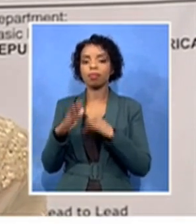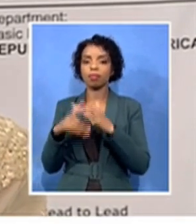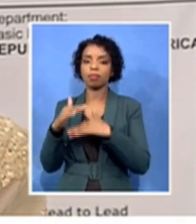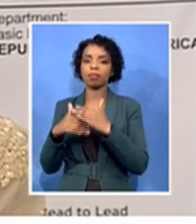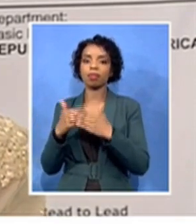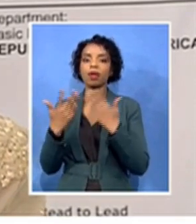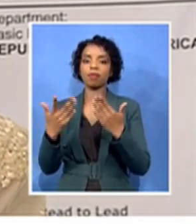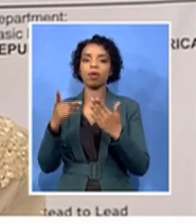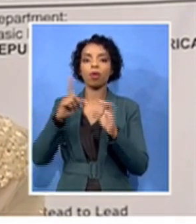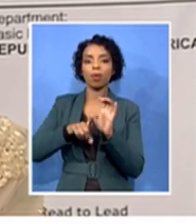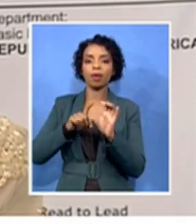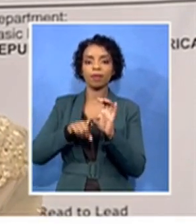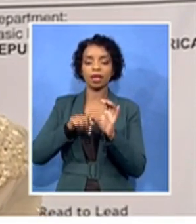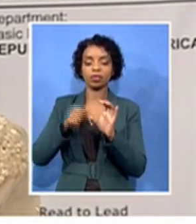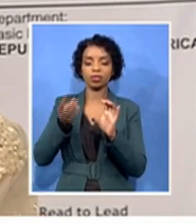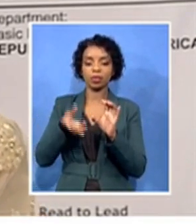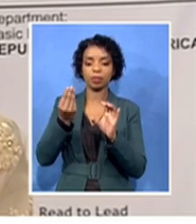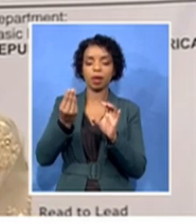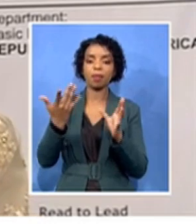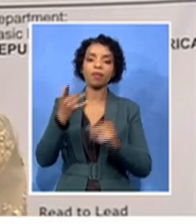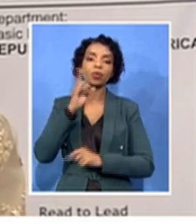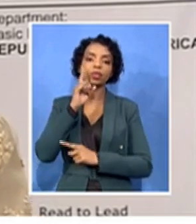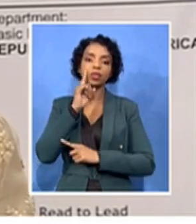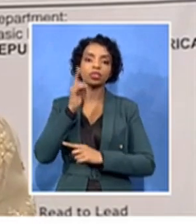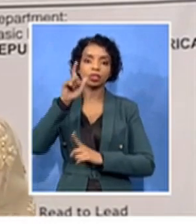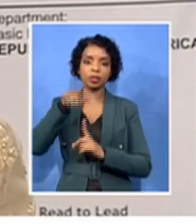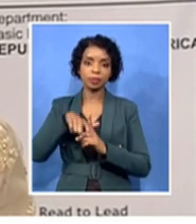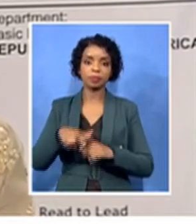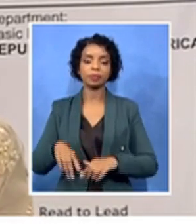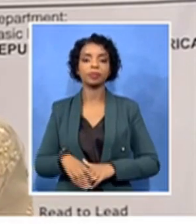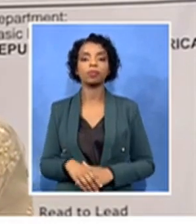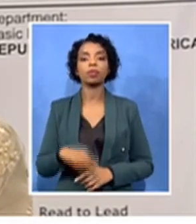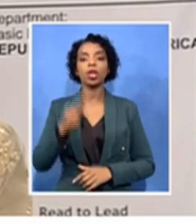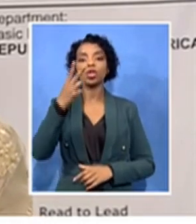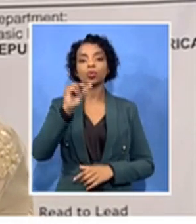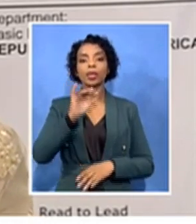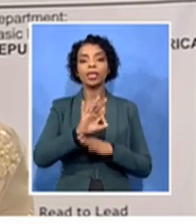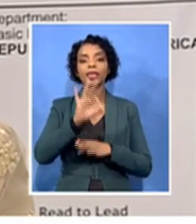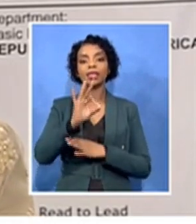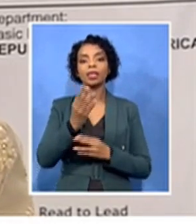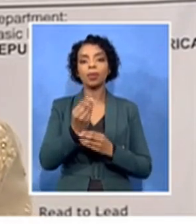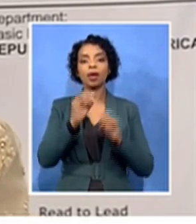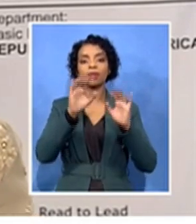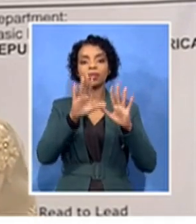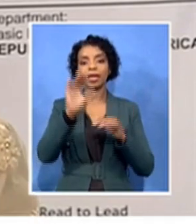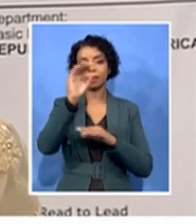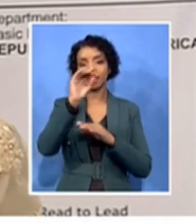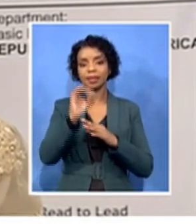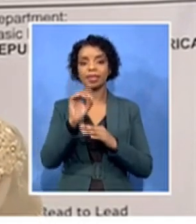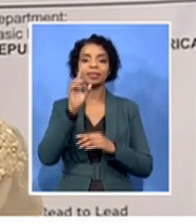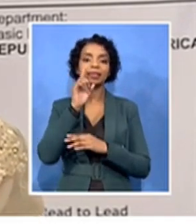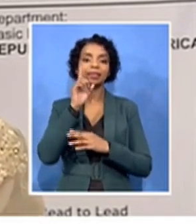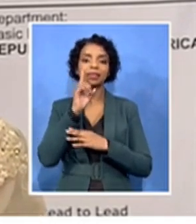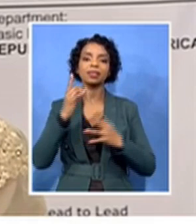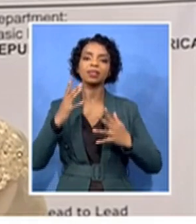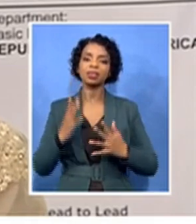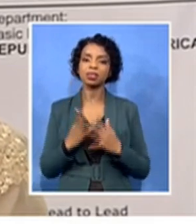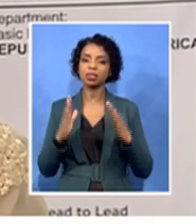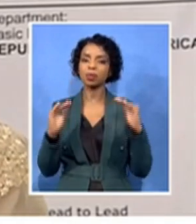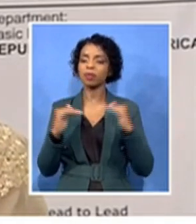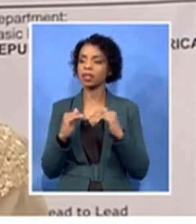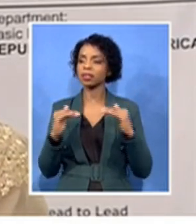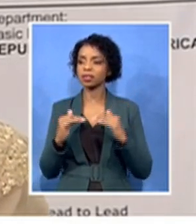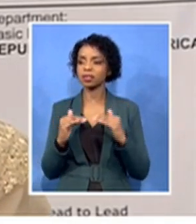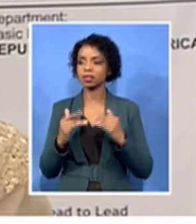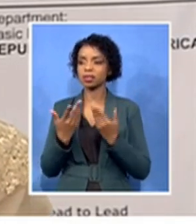had 10% of teachers with an equivalent of M plus 3, but now we're saying more than 60% of them have M